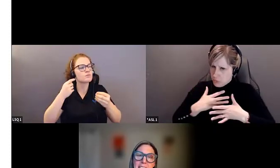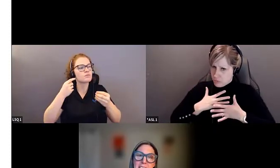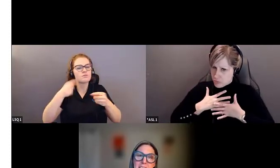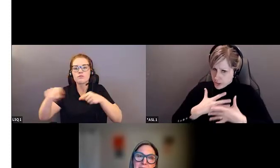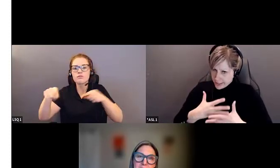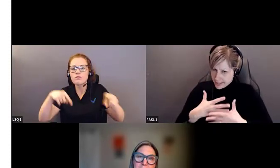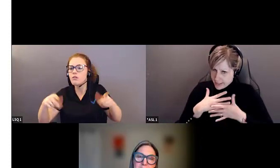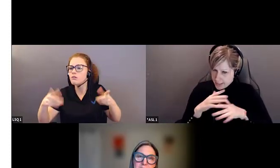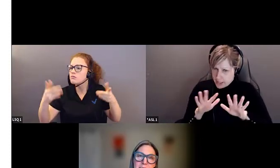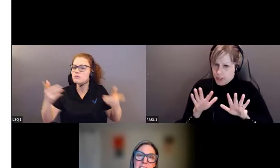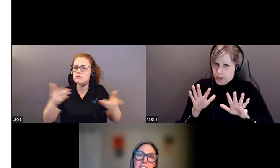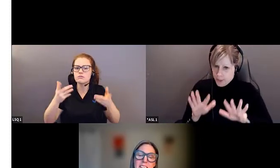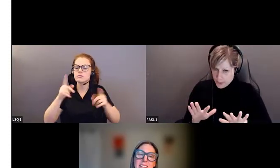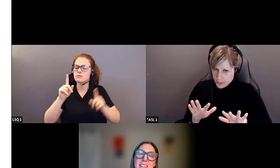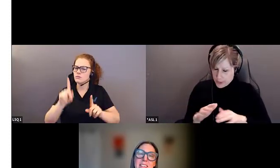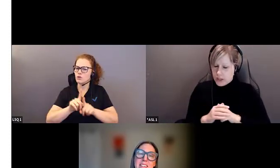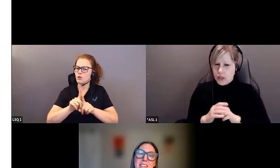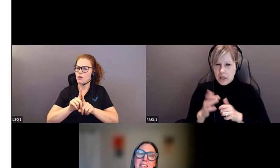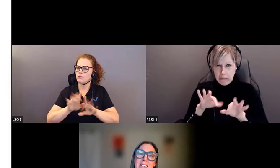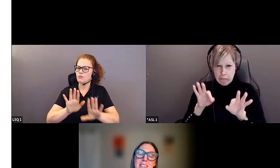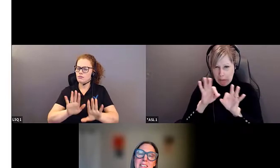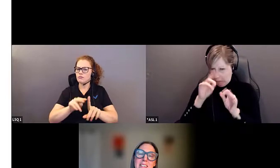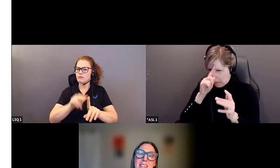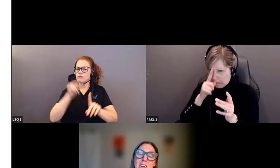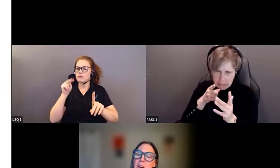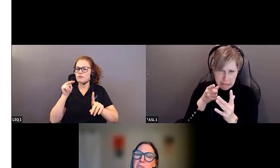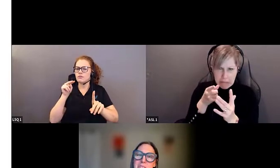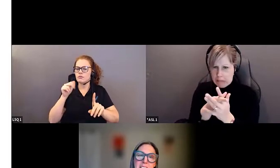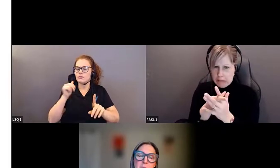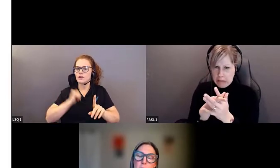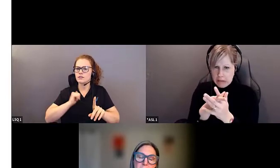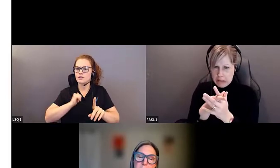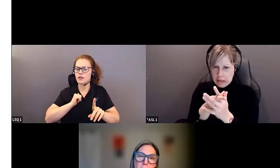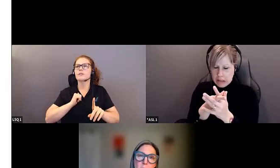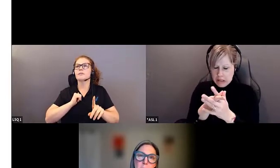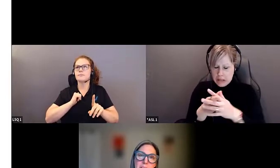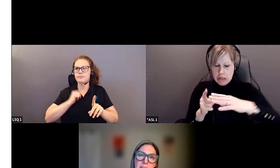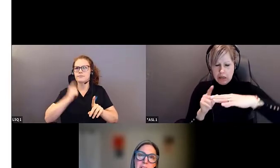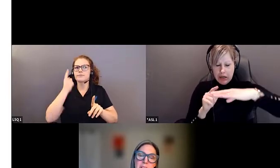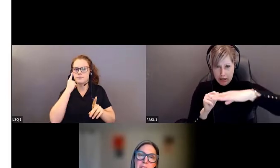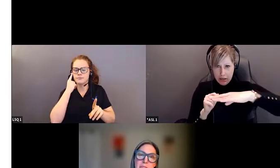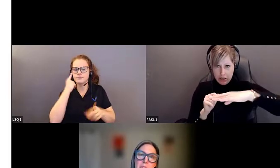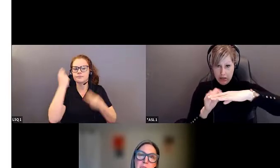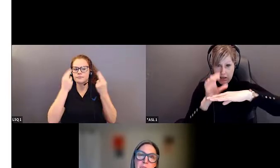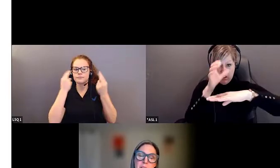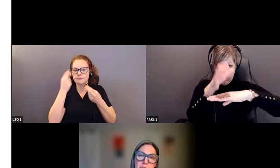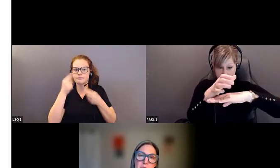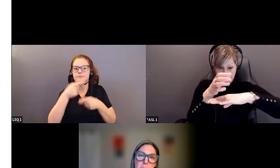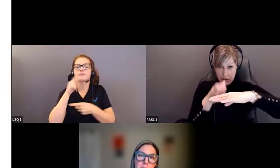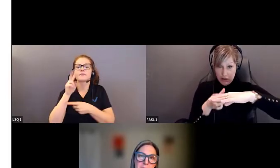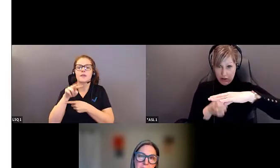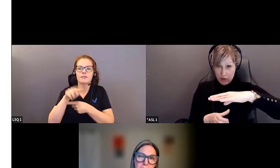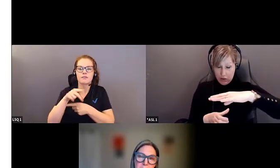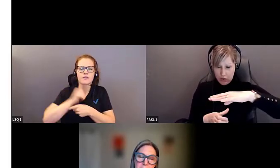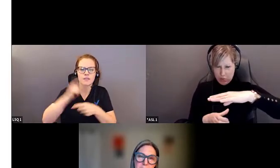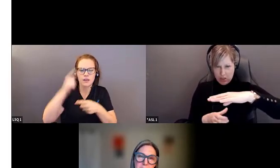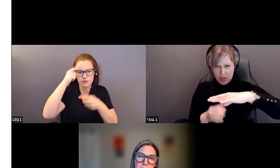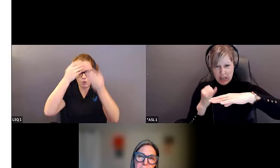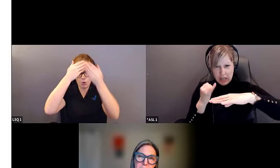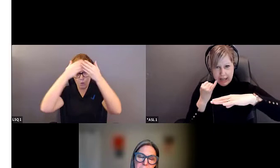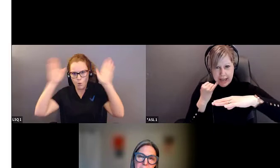we can land this insight, it offers an incredible opening for new transformative